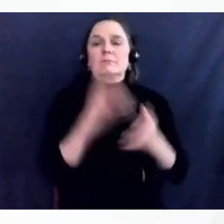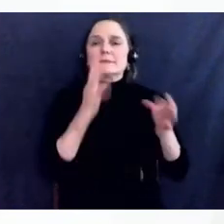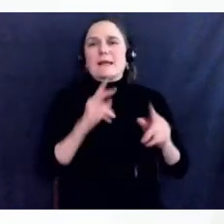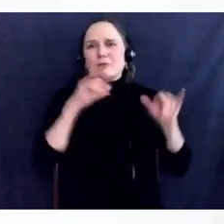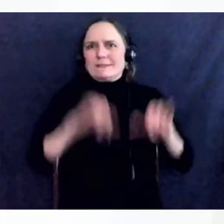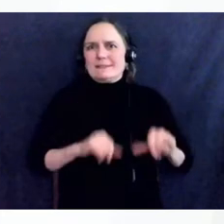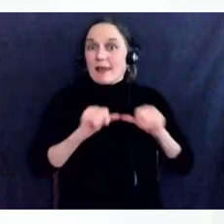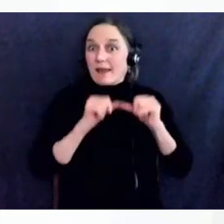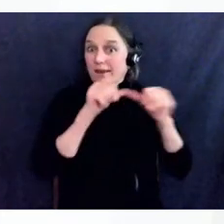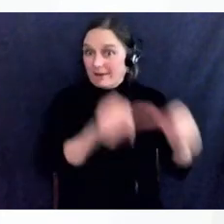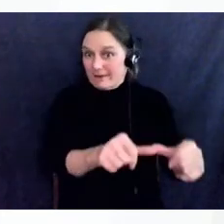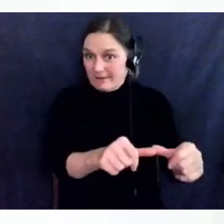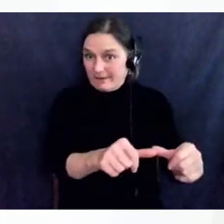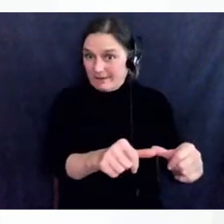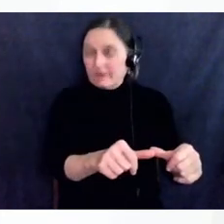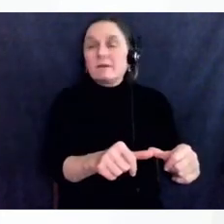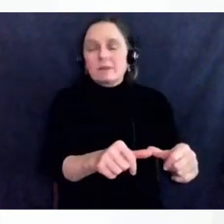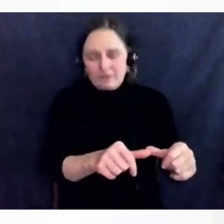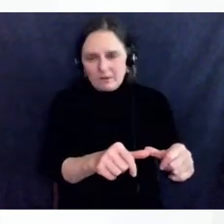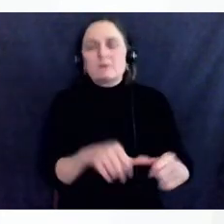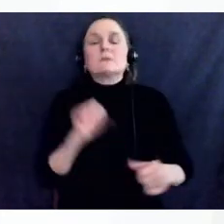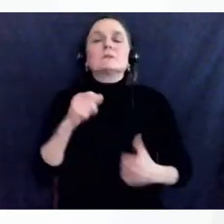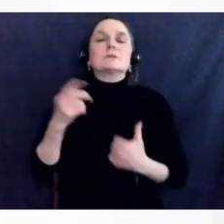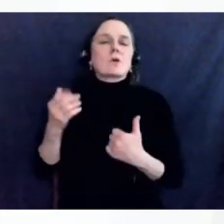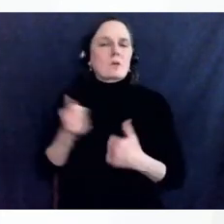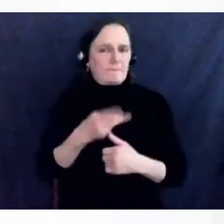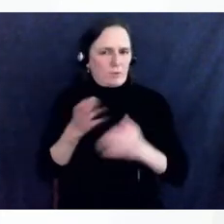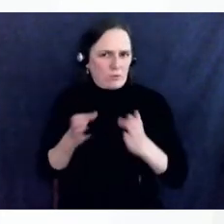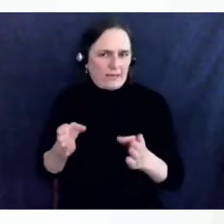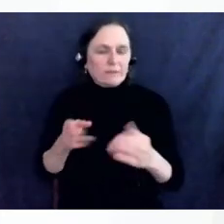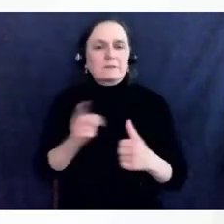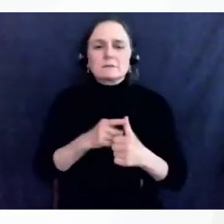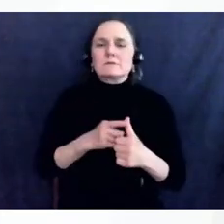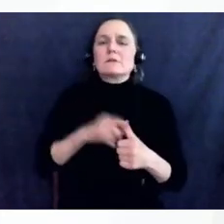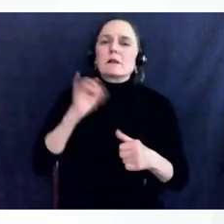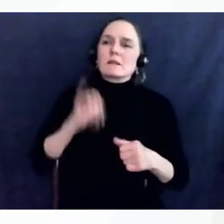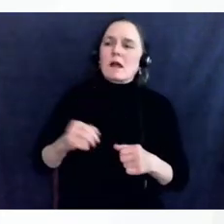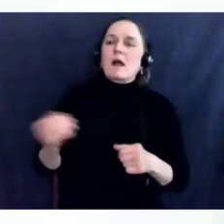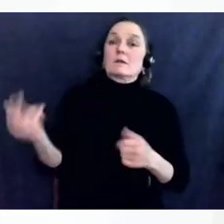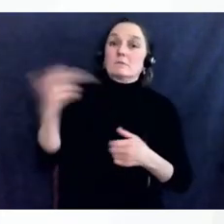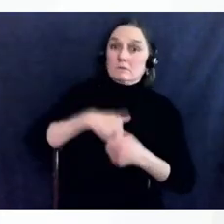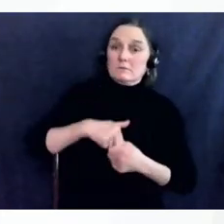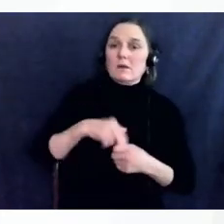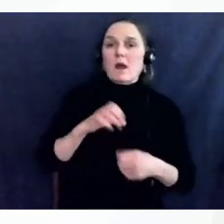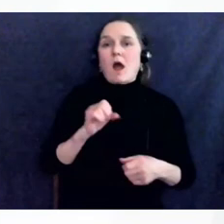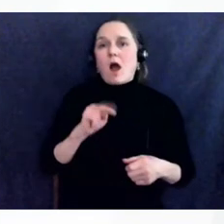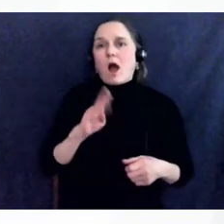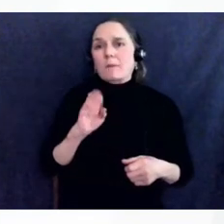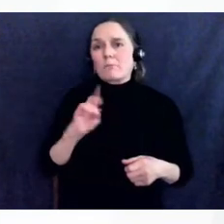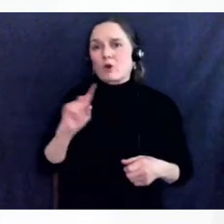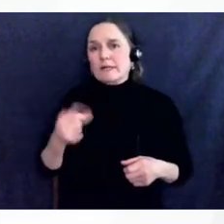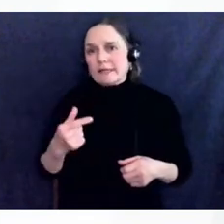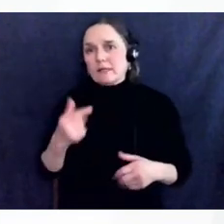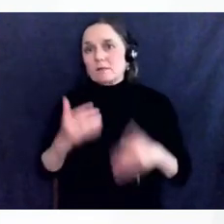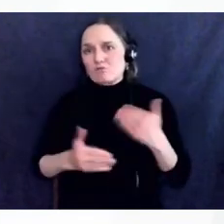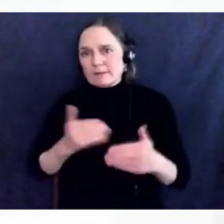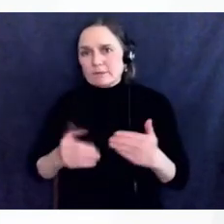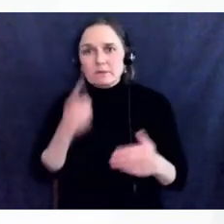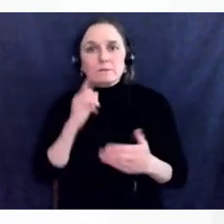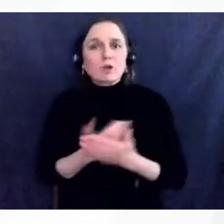faculty? Second, how can we enhance the depth and availability and